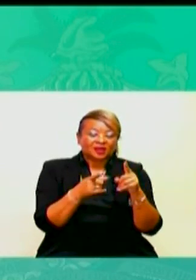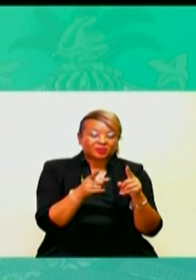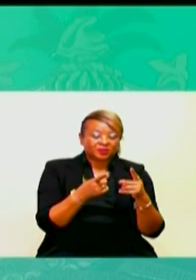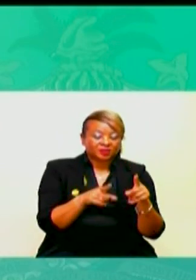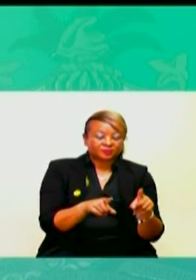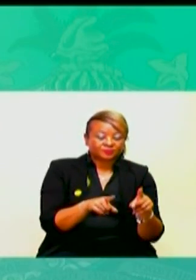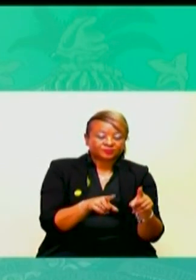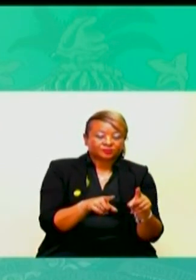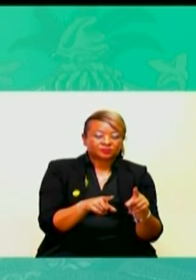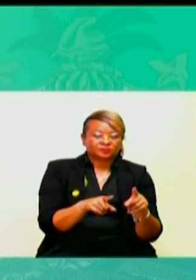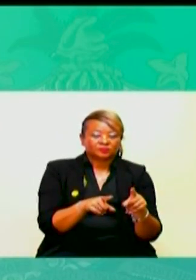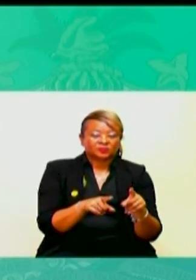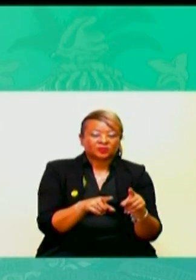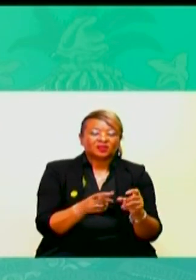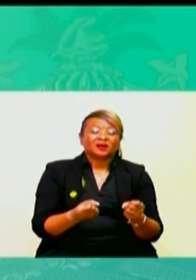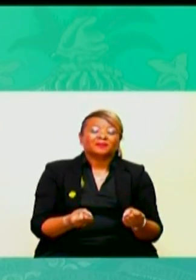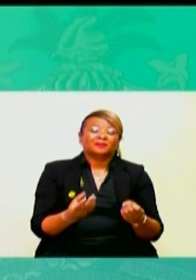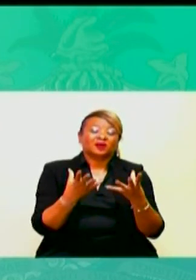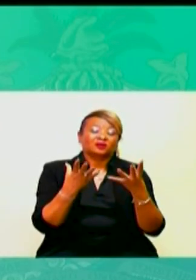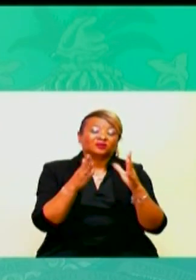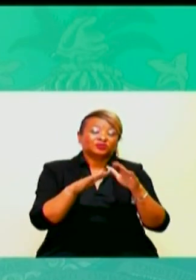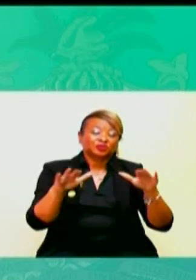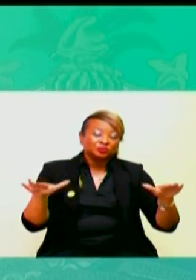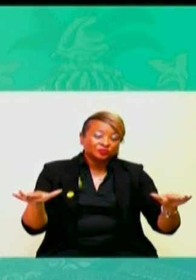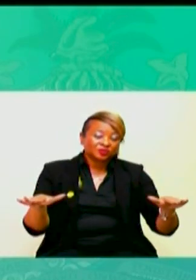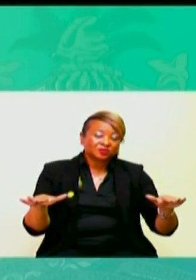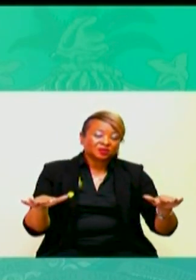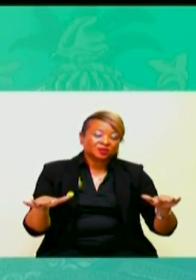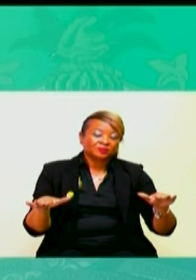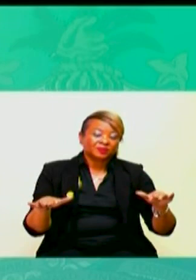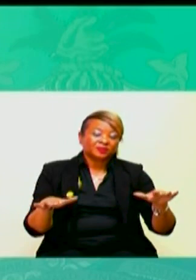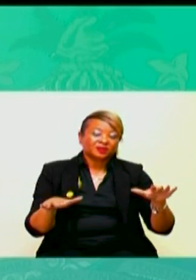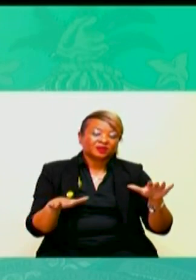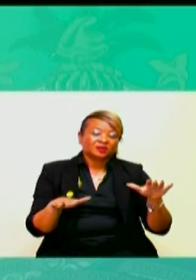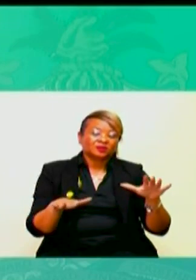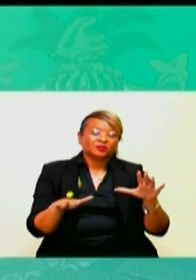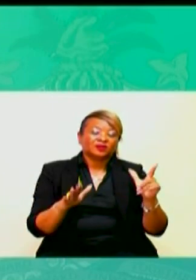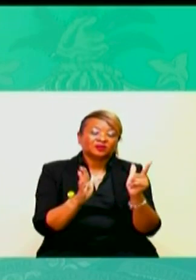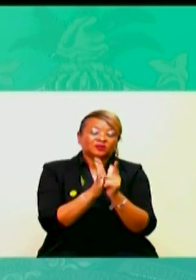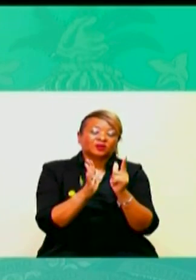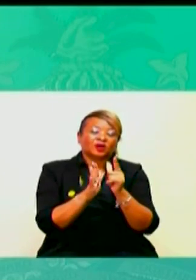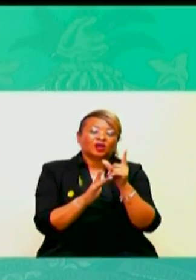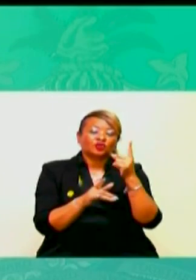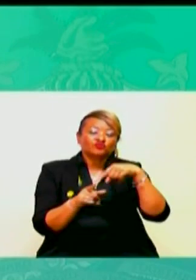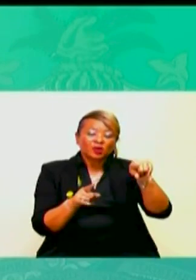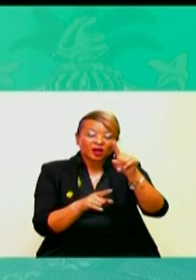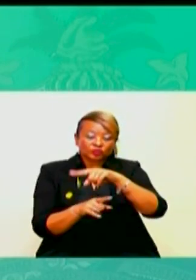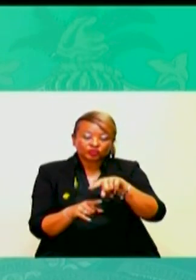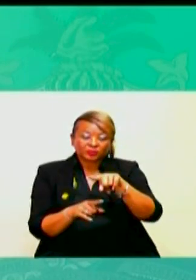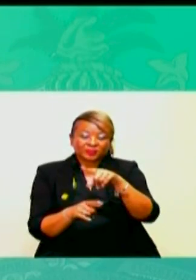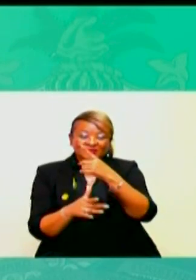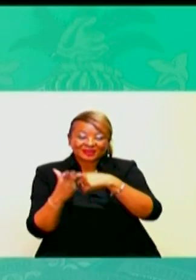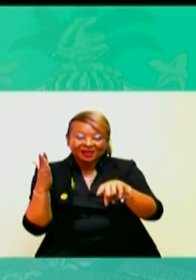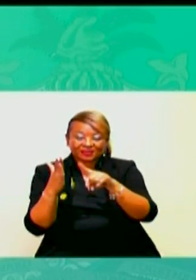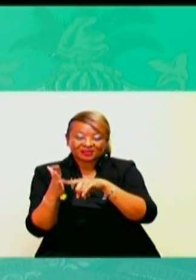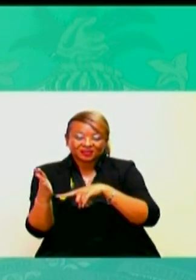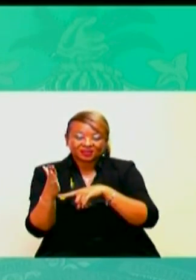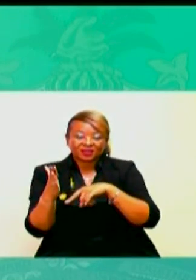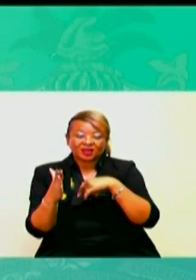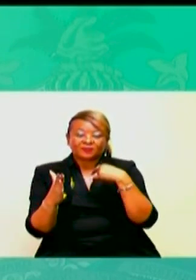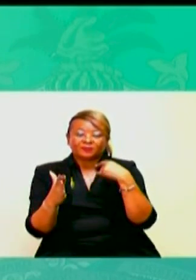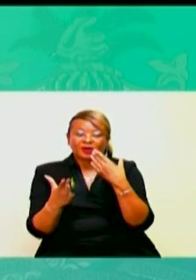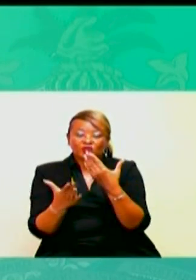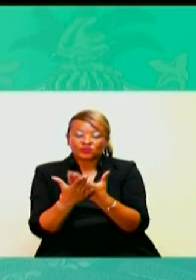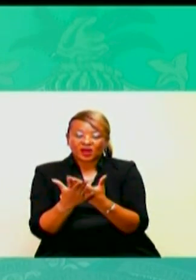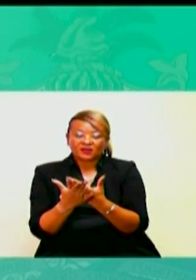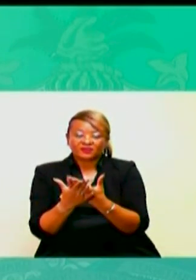the substantial number of children, persons legally entering the Bahamas on a round-trip ticket, but canceling their tickets immediately upon coming into the